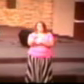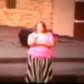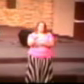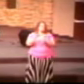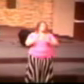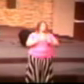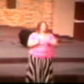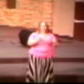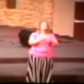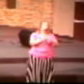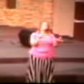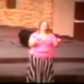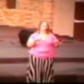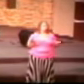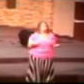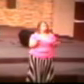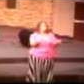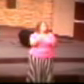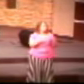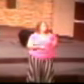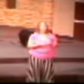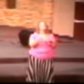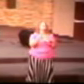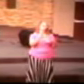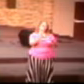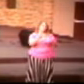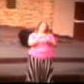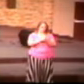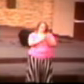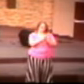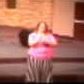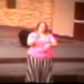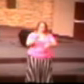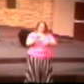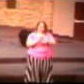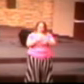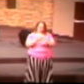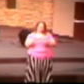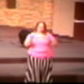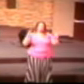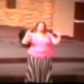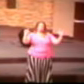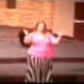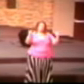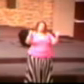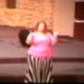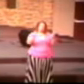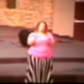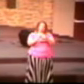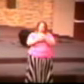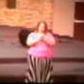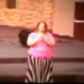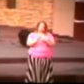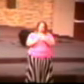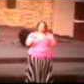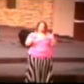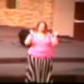them. But our encouragement is this. We have to become a church that gets smaller as we get larger.